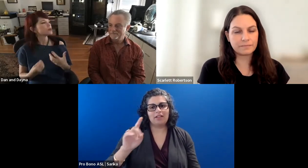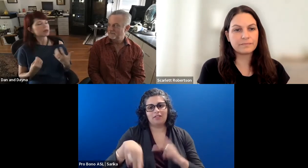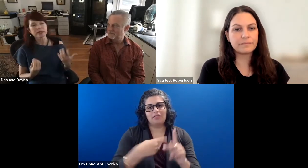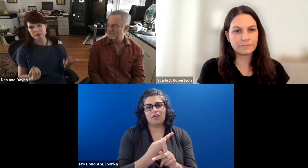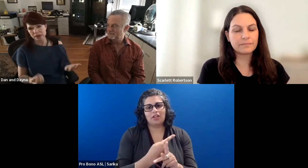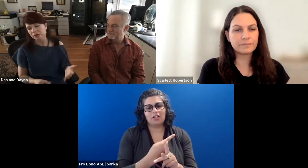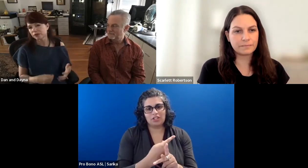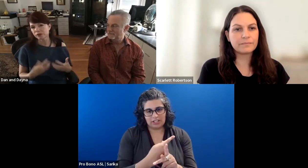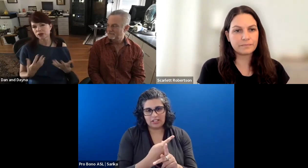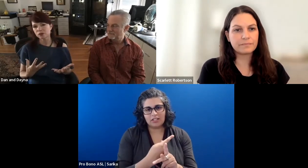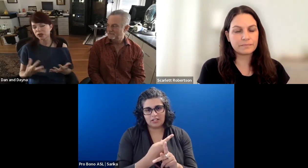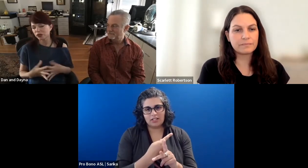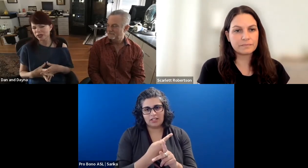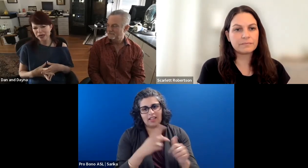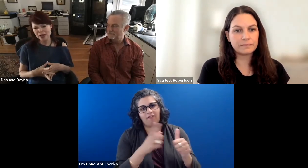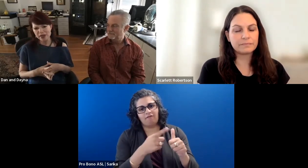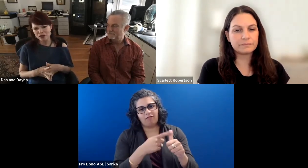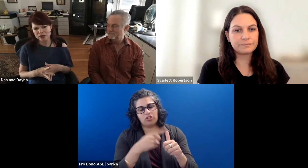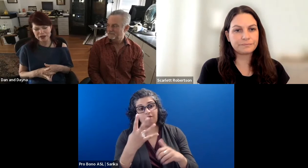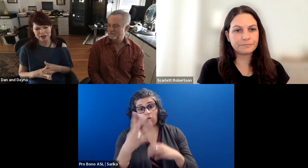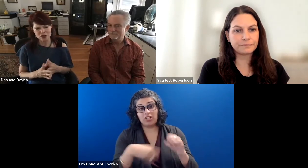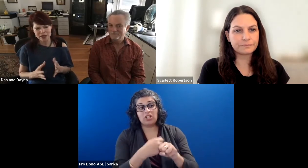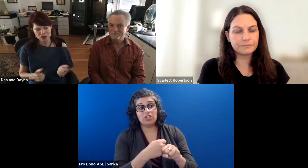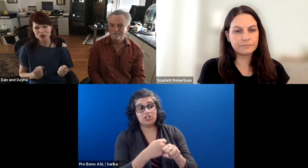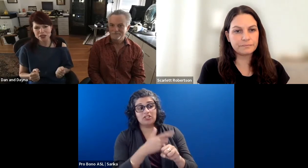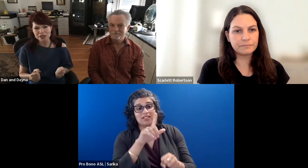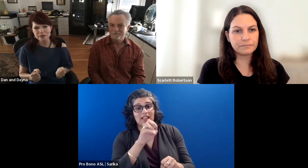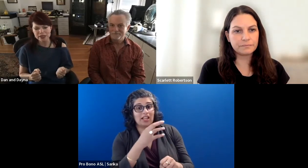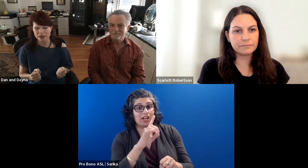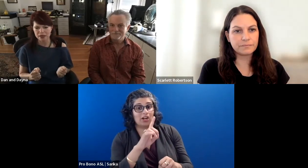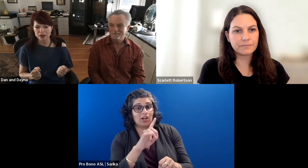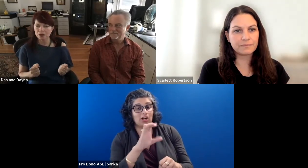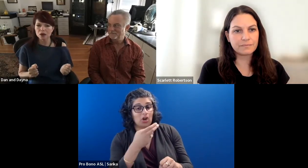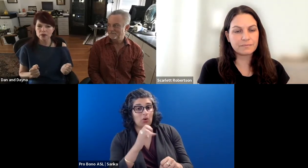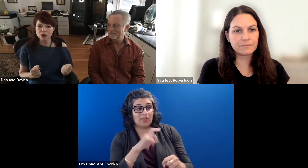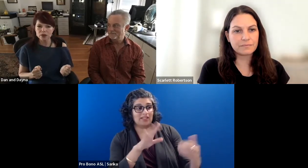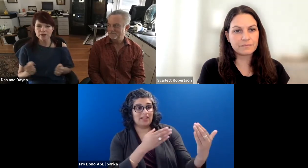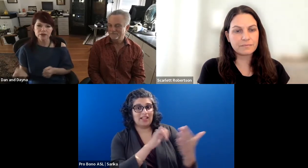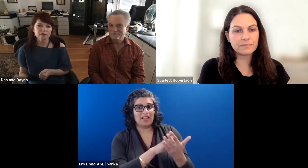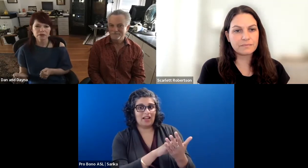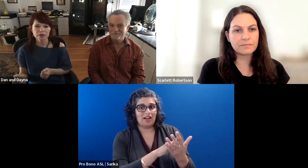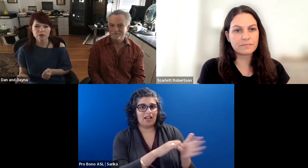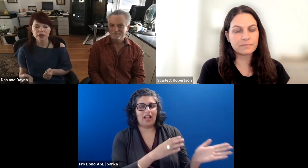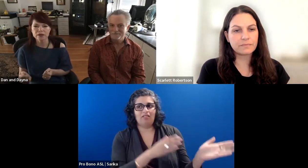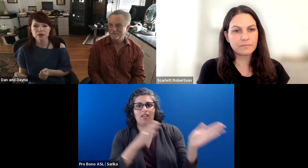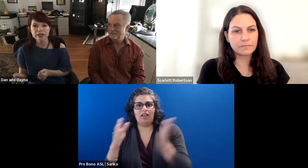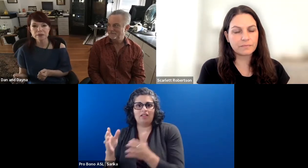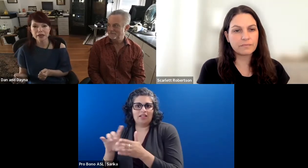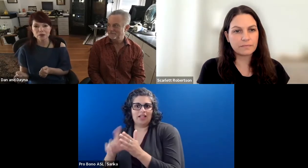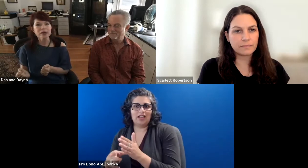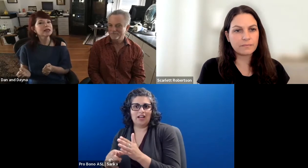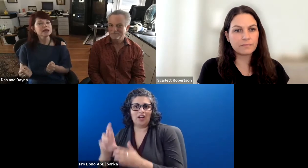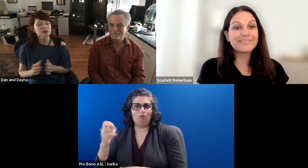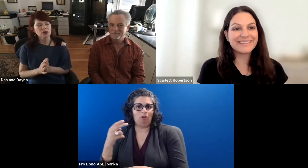positions. And it was what he sung for the first 4 years. And then all of a sudden, you know, Ratso goes to see him and he's like, "Oh, wow, we're not in the Old